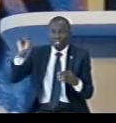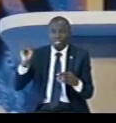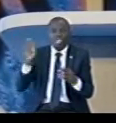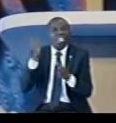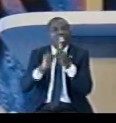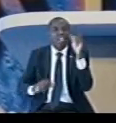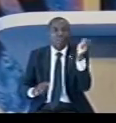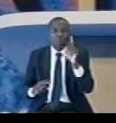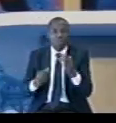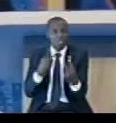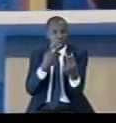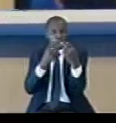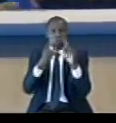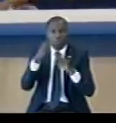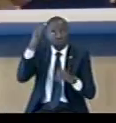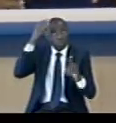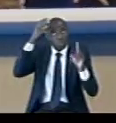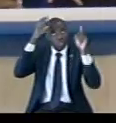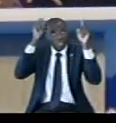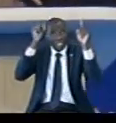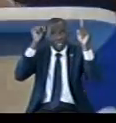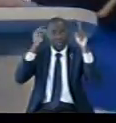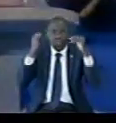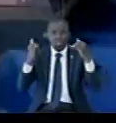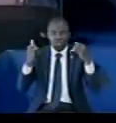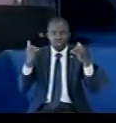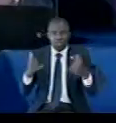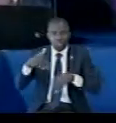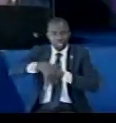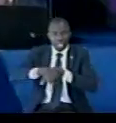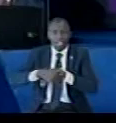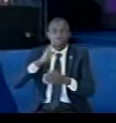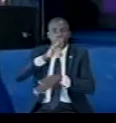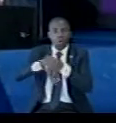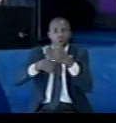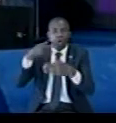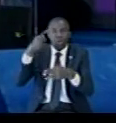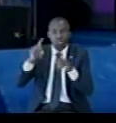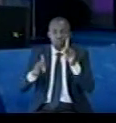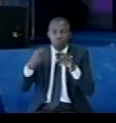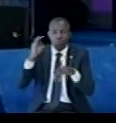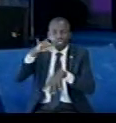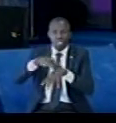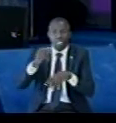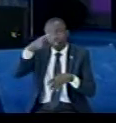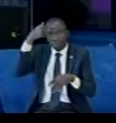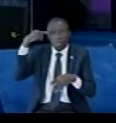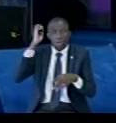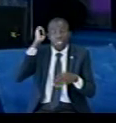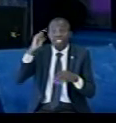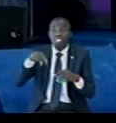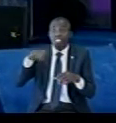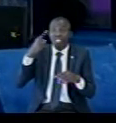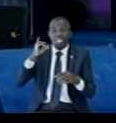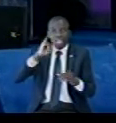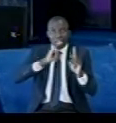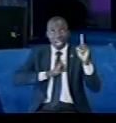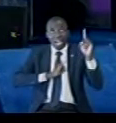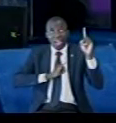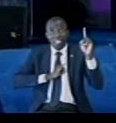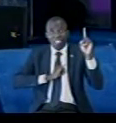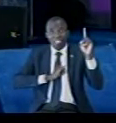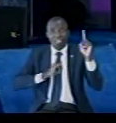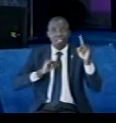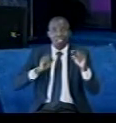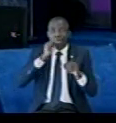look unto him tonight, all the ends of the earth. Because he says, I